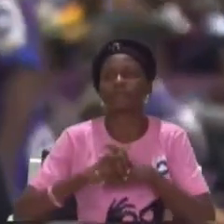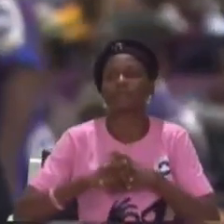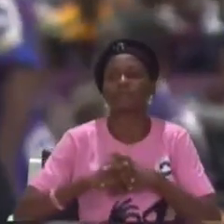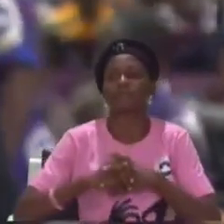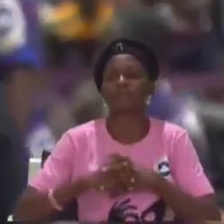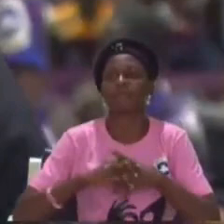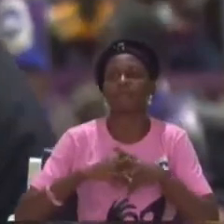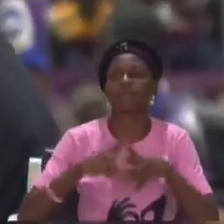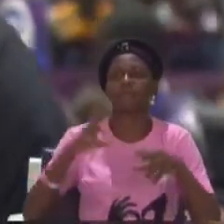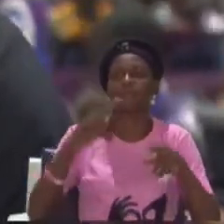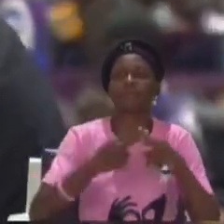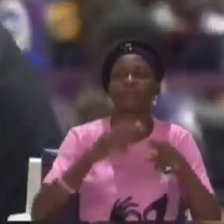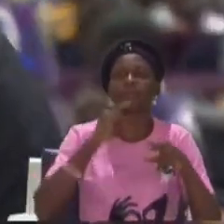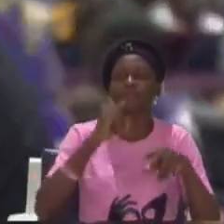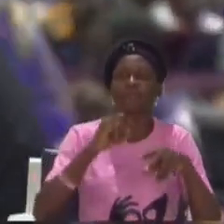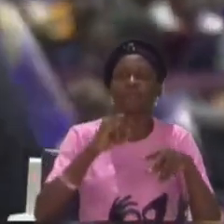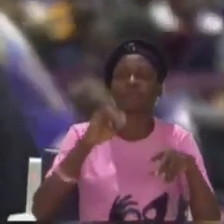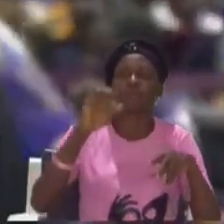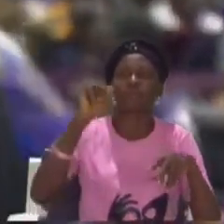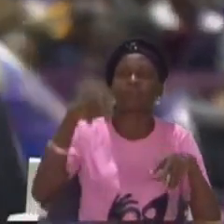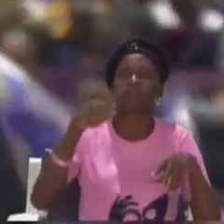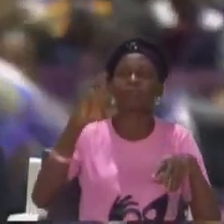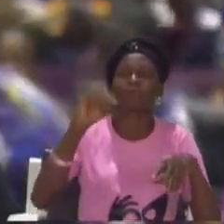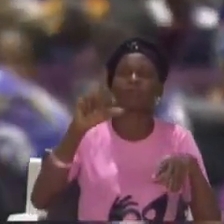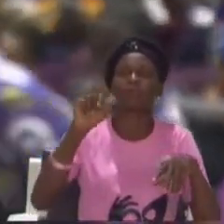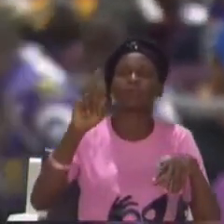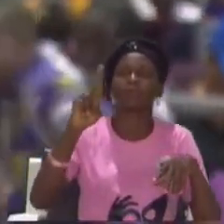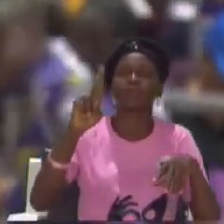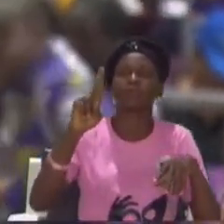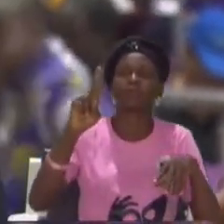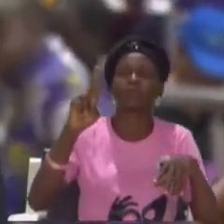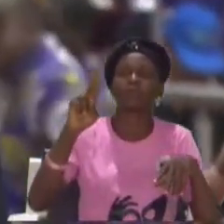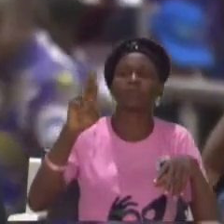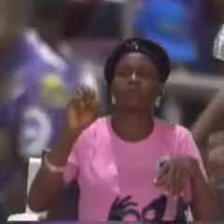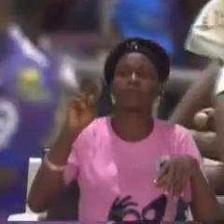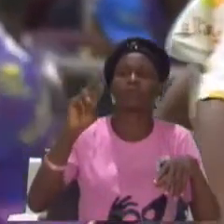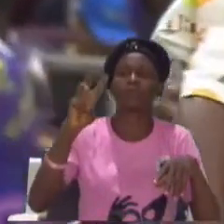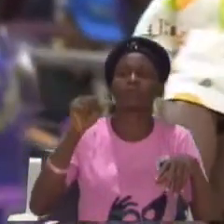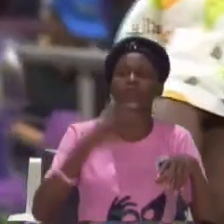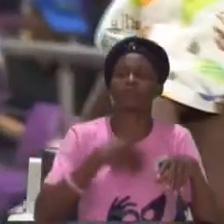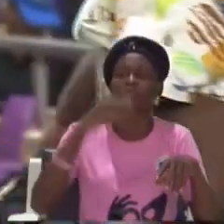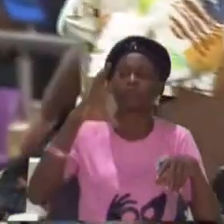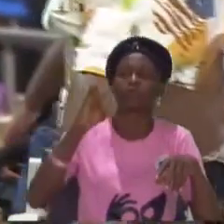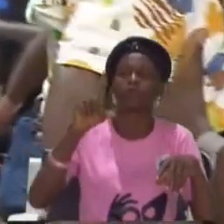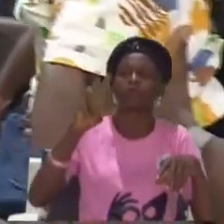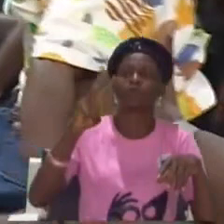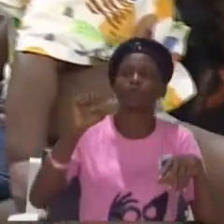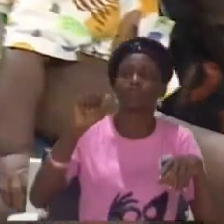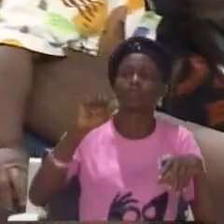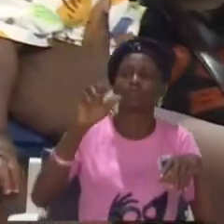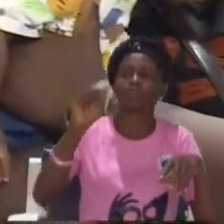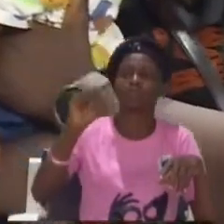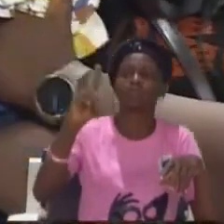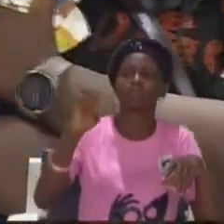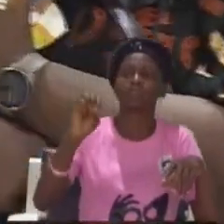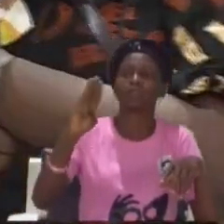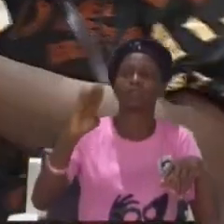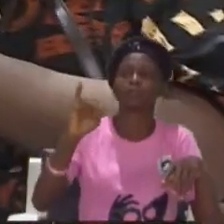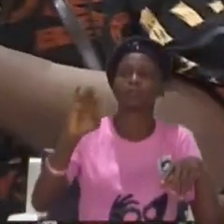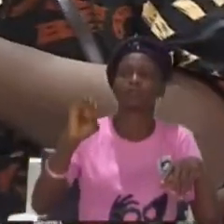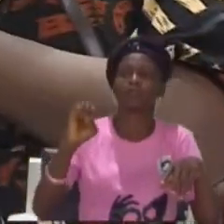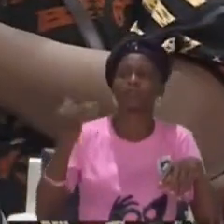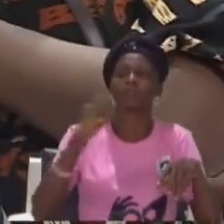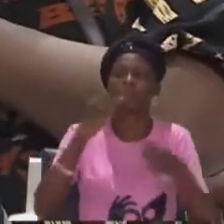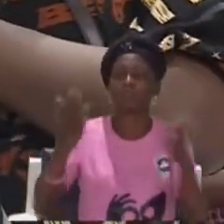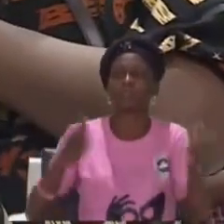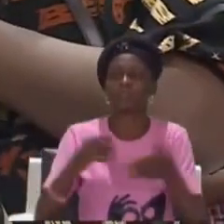Our names are AP Olanrewaju and AP Oluwaseun Akinoye. We're here tonight to bless